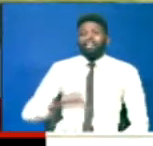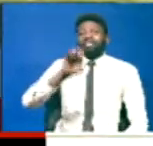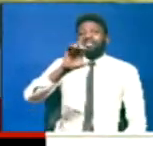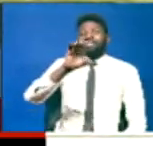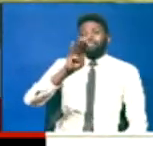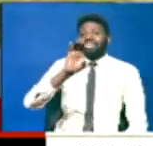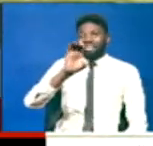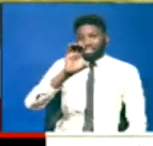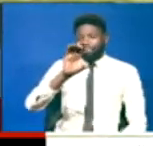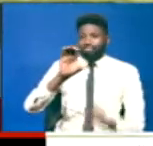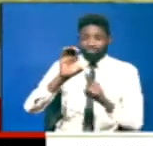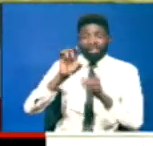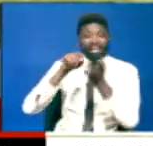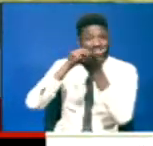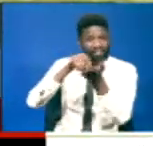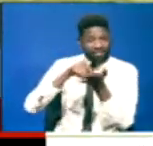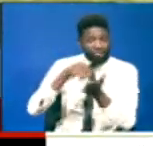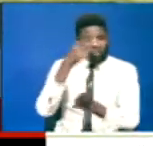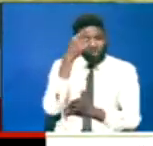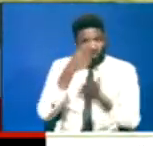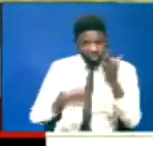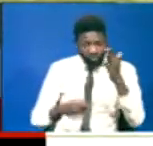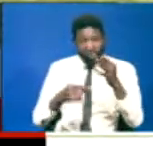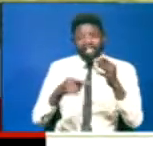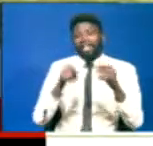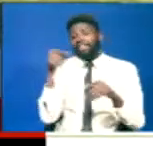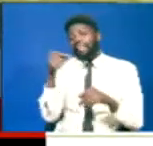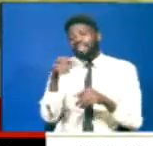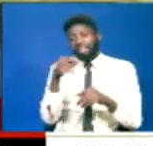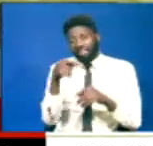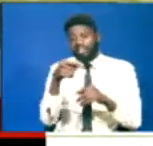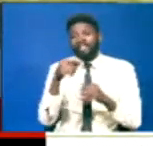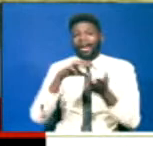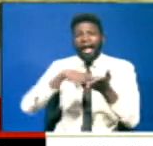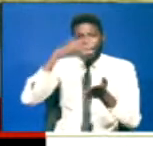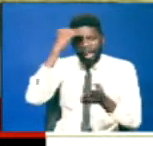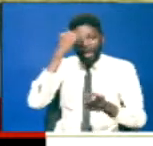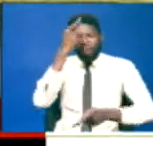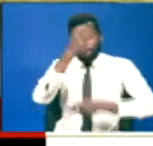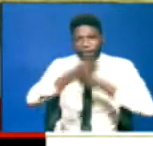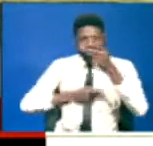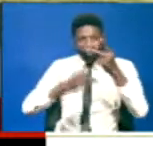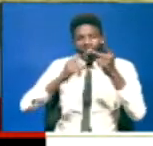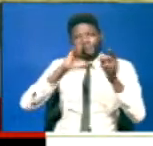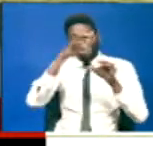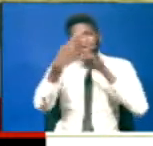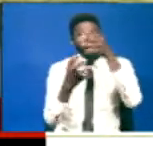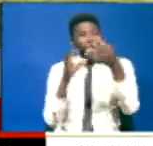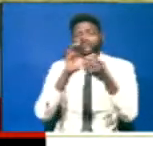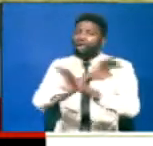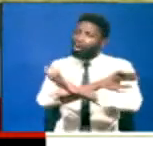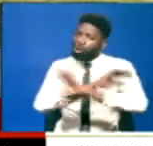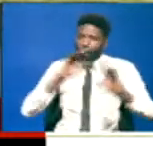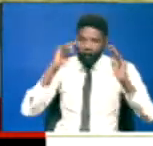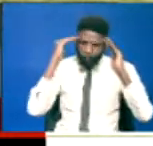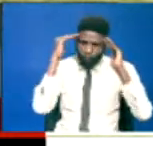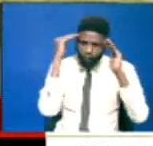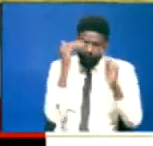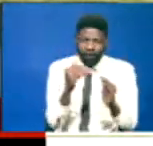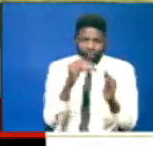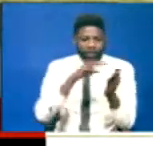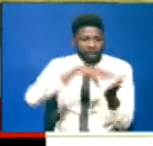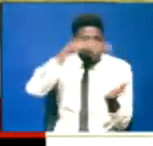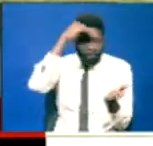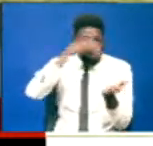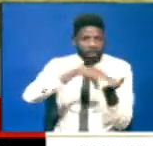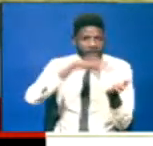that emphasizes the complex outcomes of a learning process rather than mainly focusing on what learners are